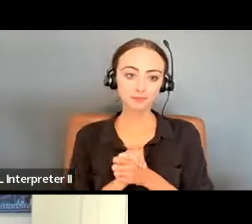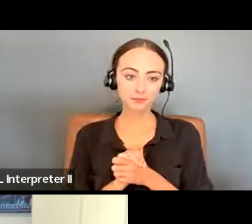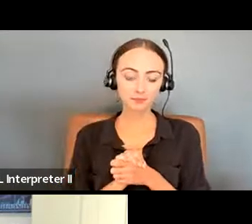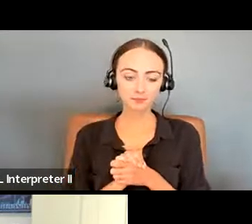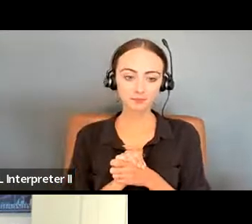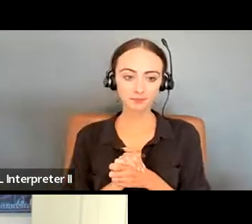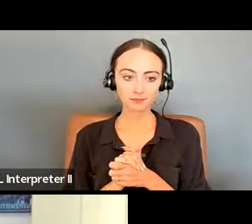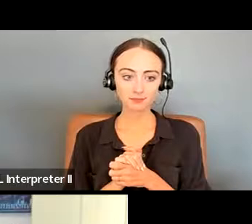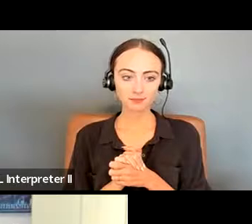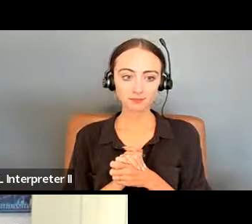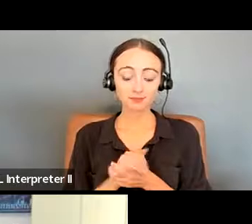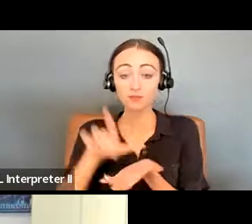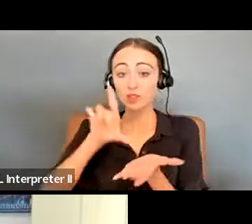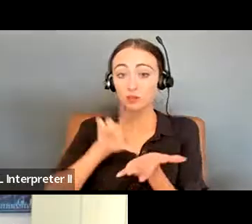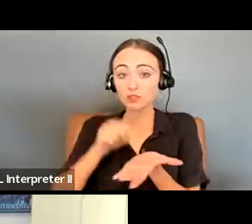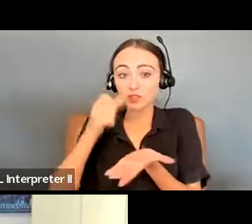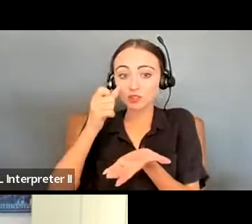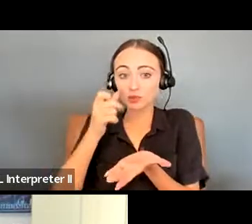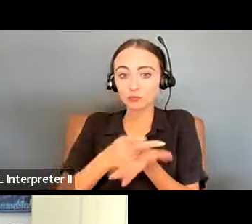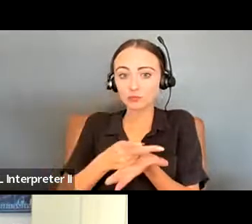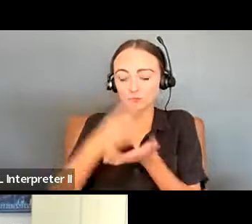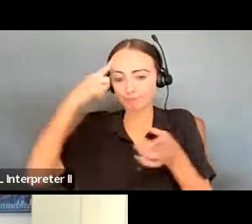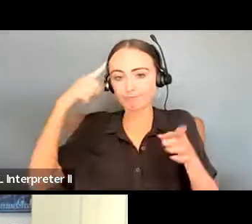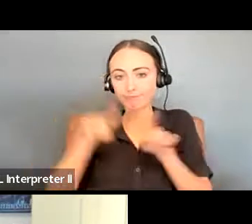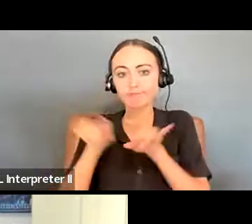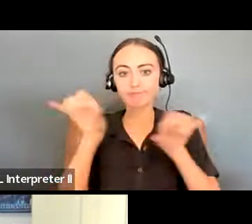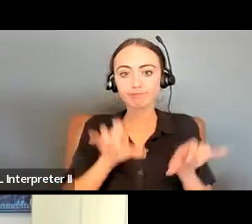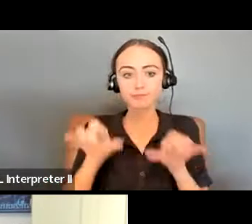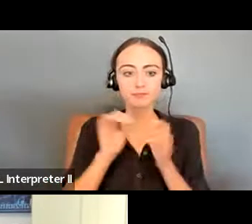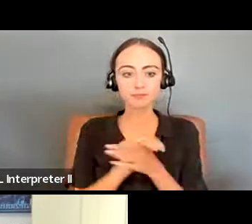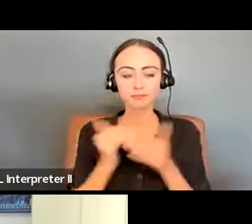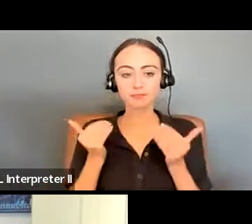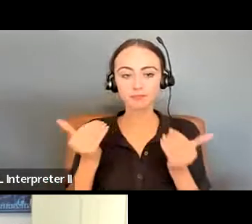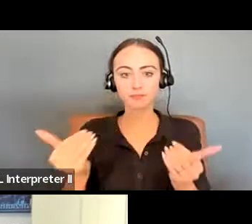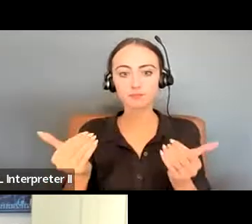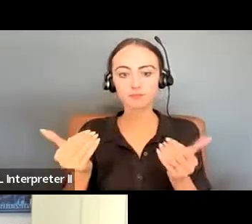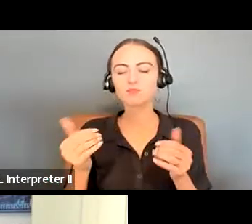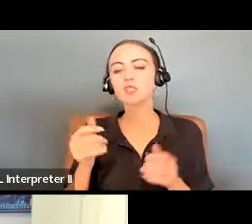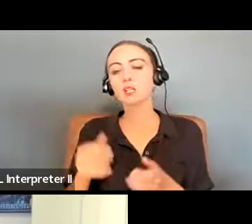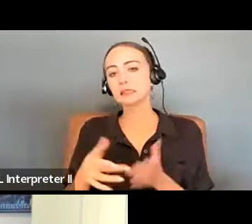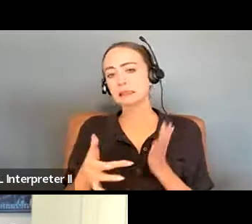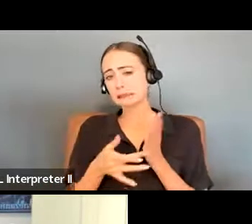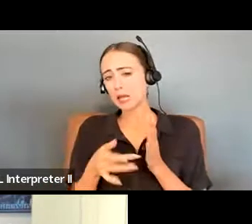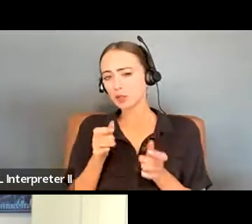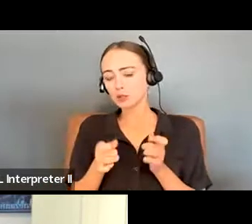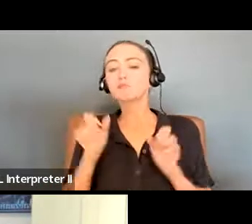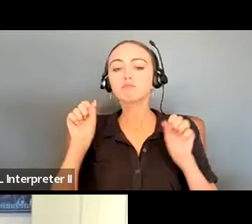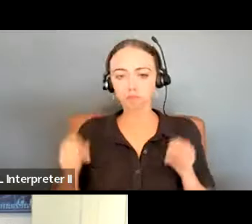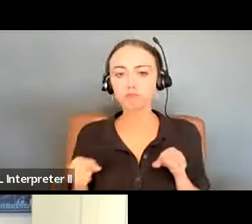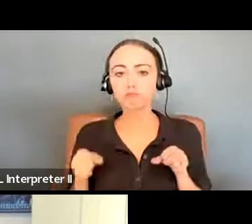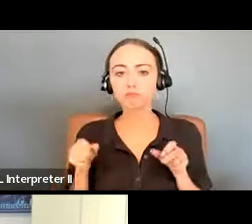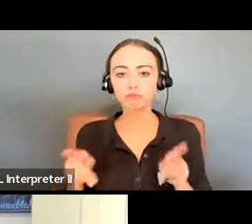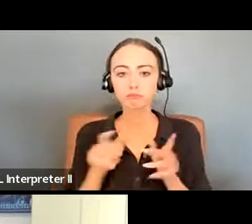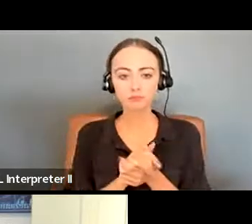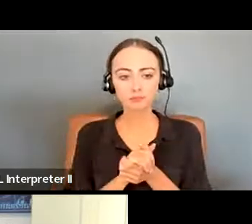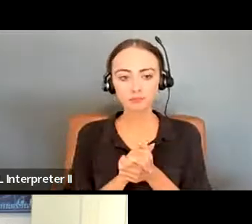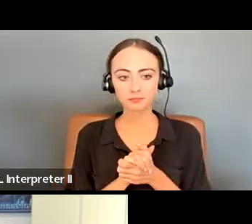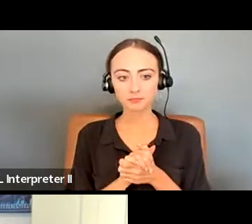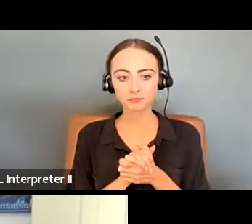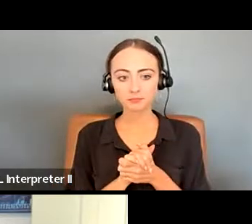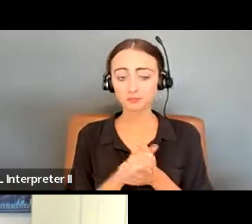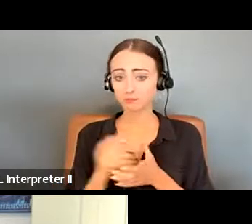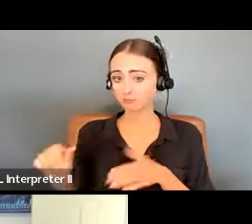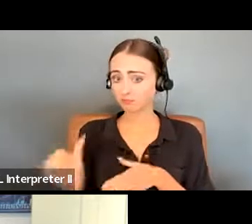The print is approved unanimously. I move the report with leave for staff to make technical conforming and editorial changes. Is